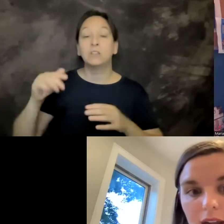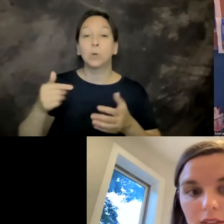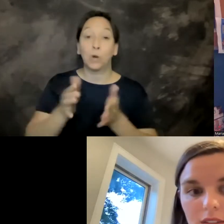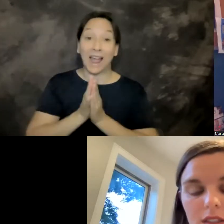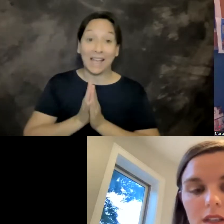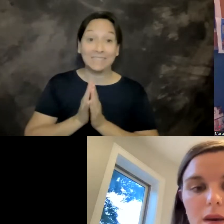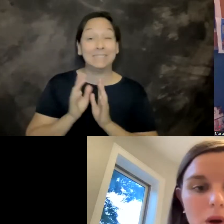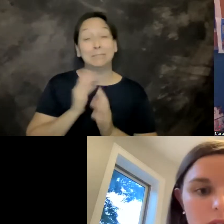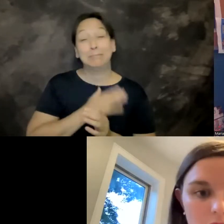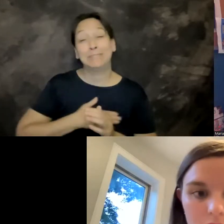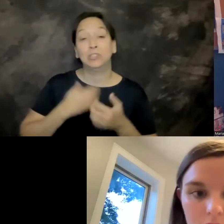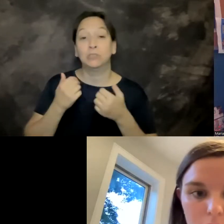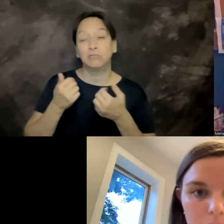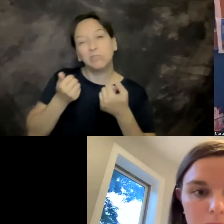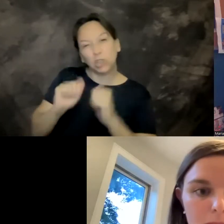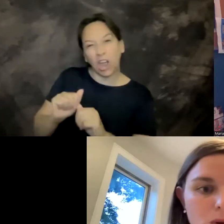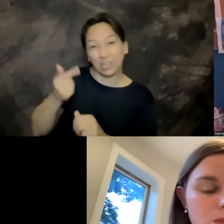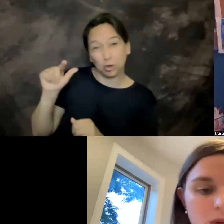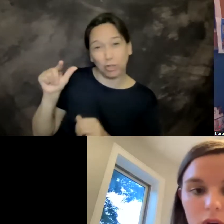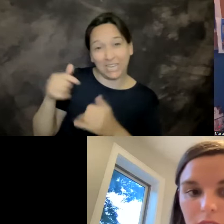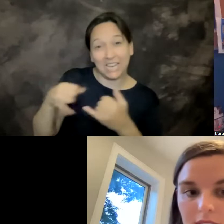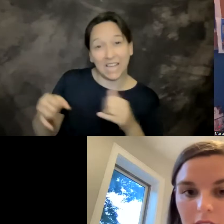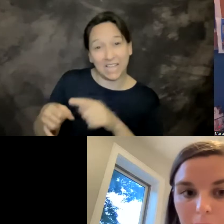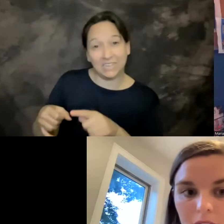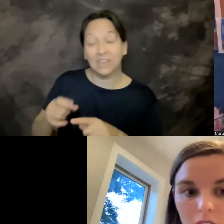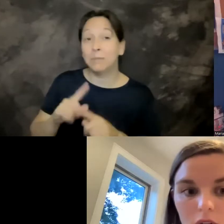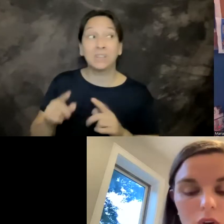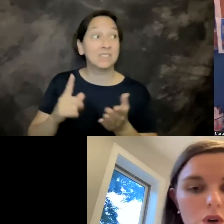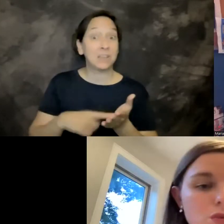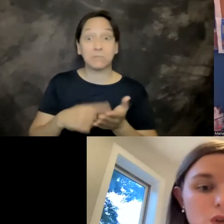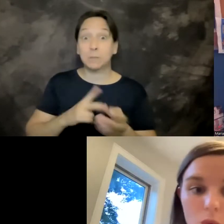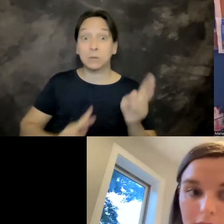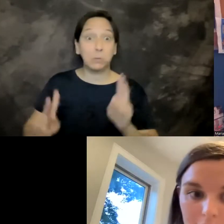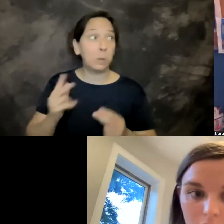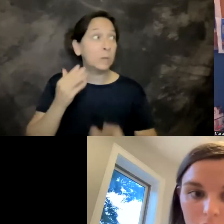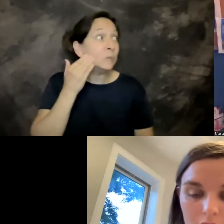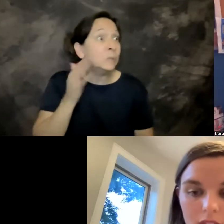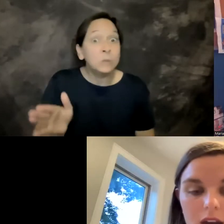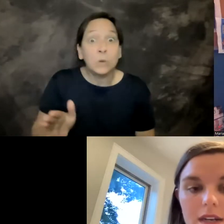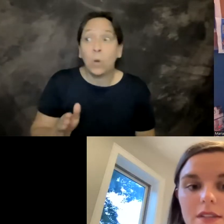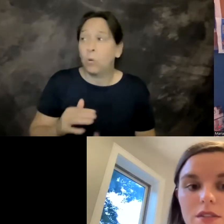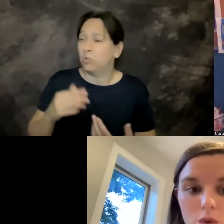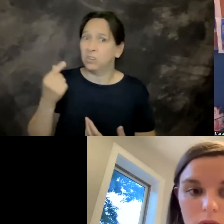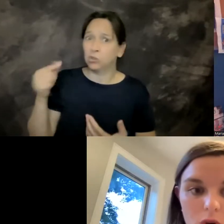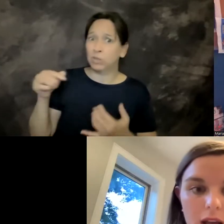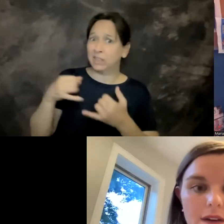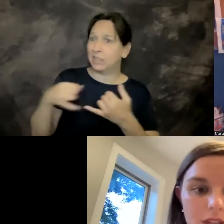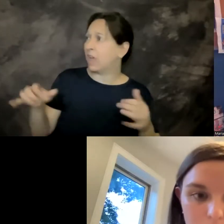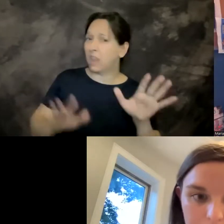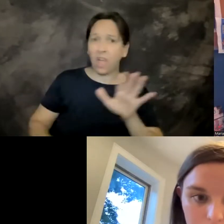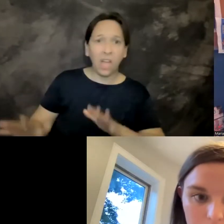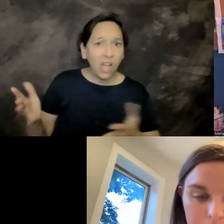get around. But we know that there will be people who don't know this is happening, who don't want to get on the Green Line. And so we will